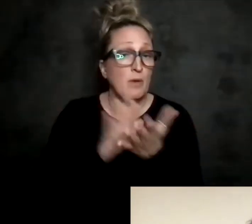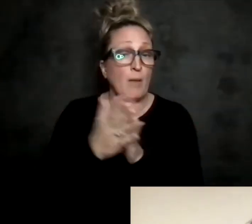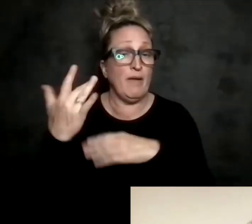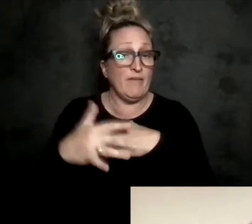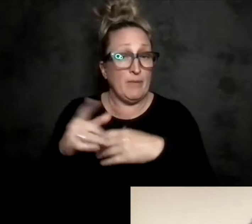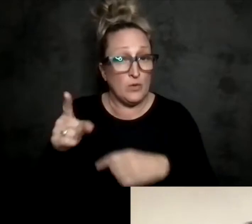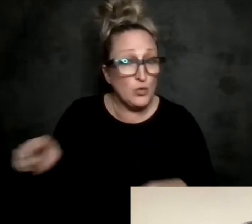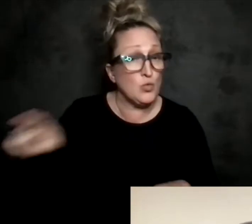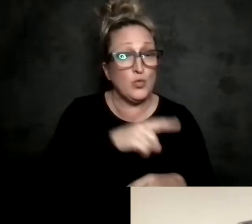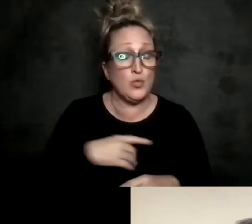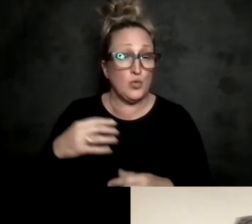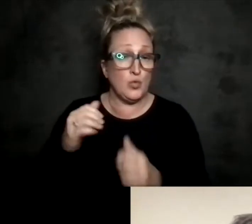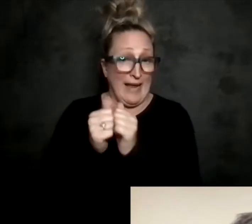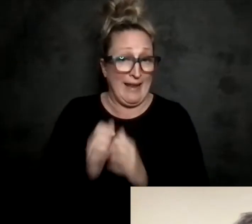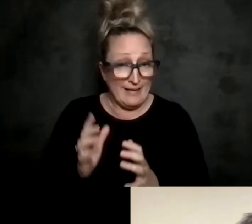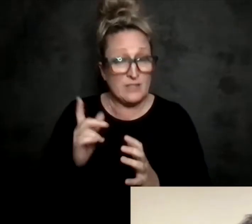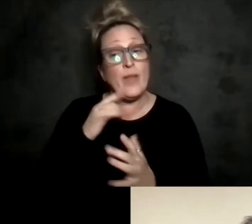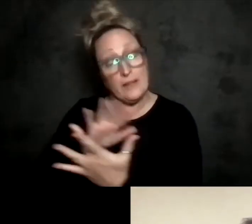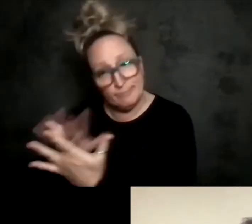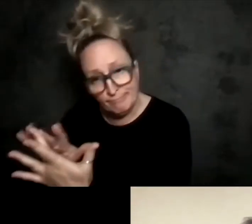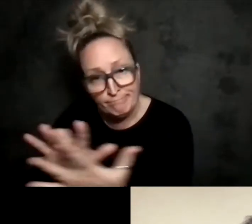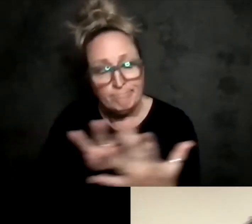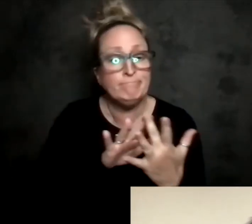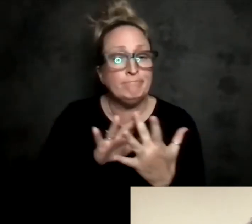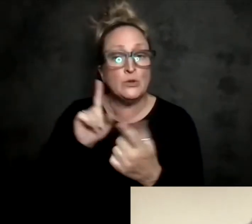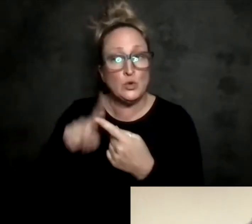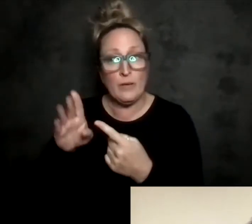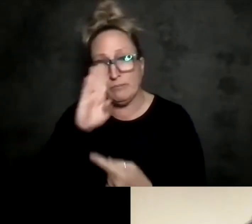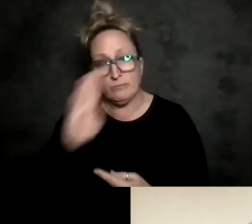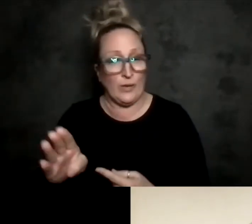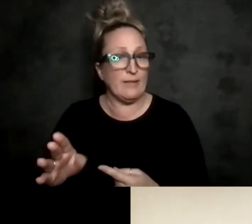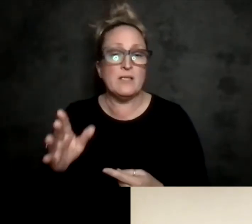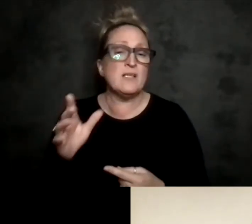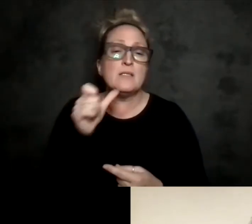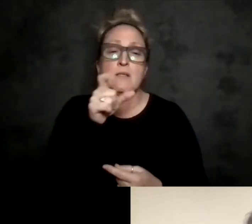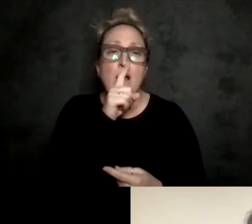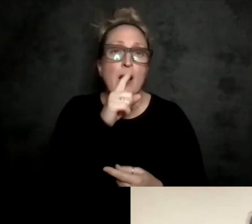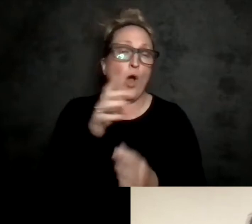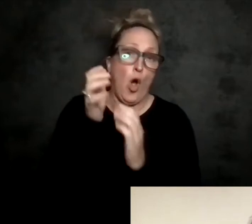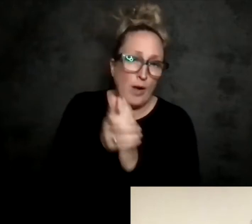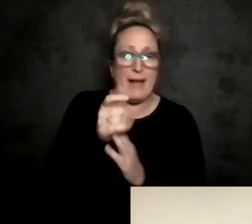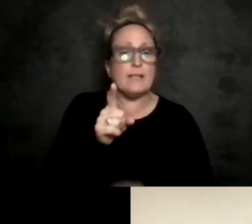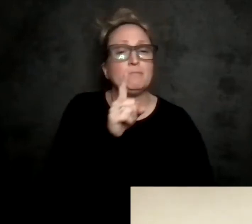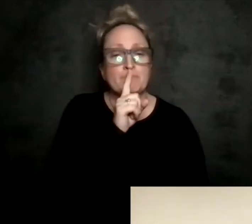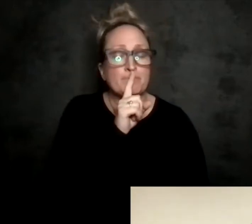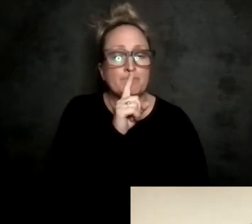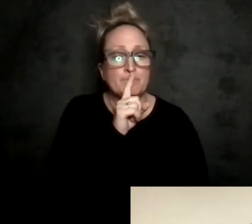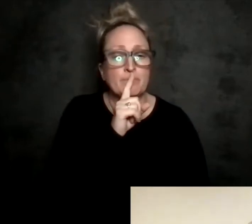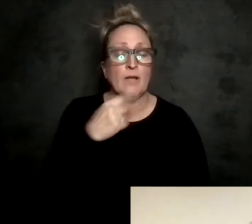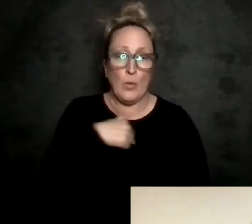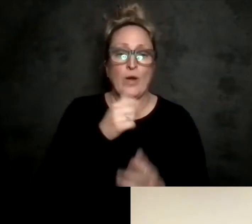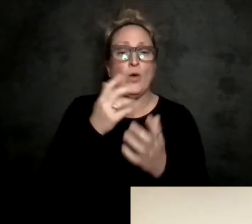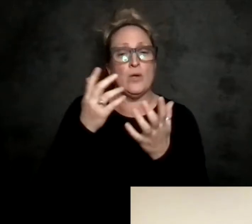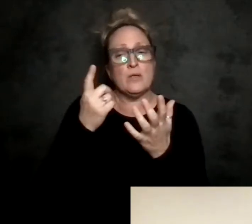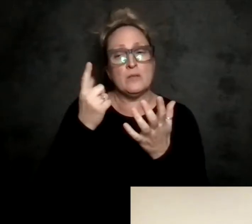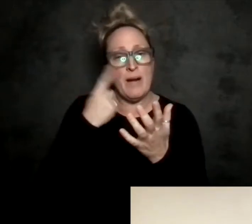to candidates, so candidates can reach out directly to them. So we don't have, it's not an automatic, it is that we are basically,